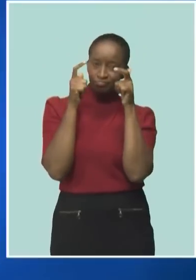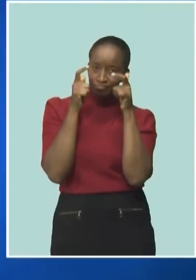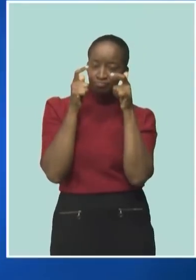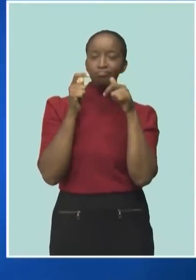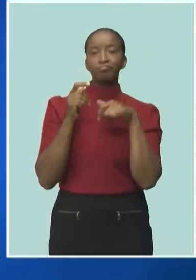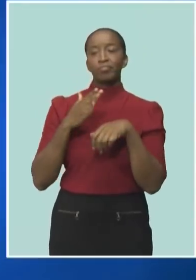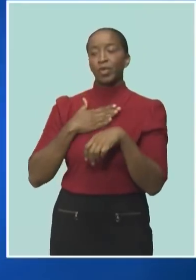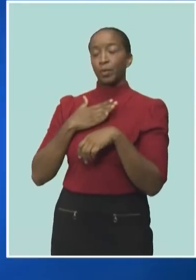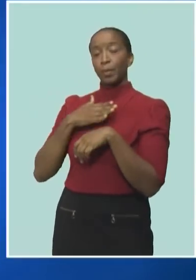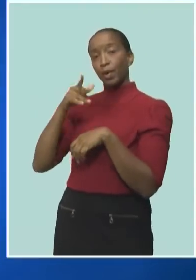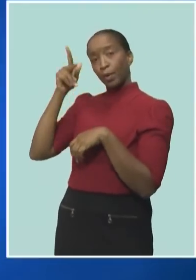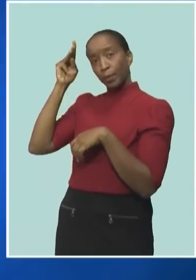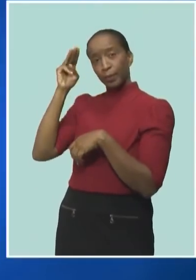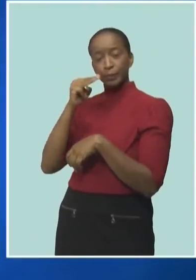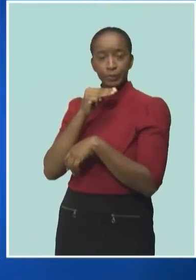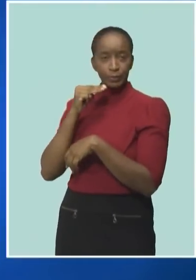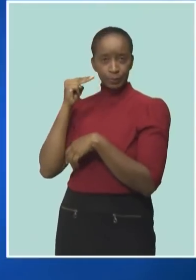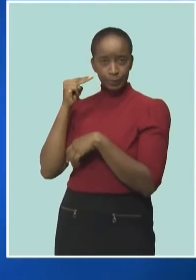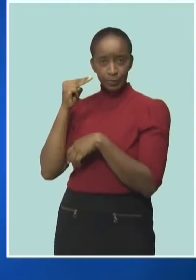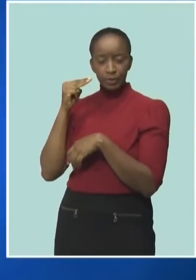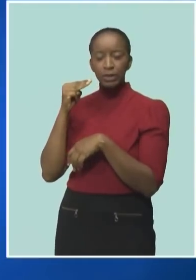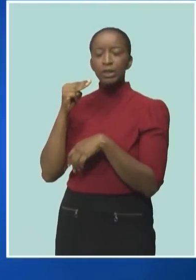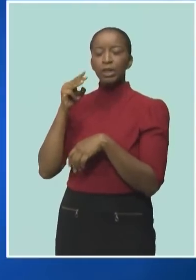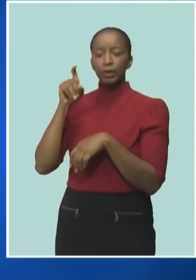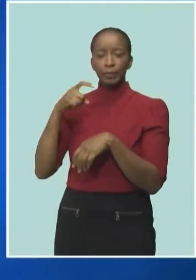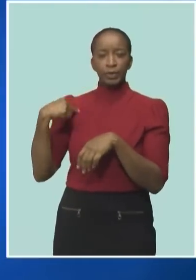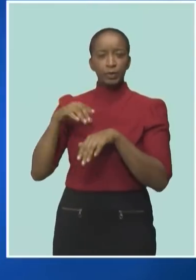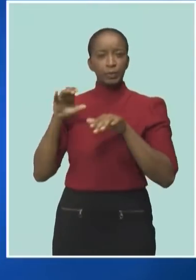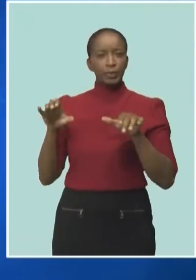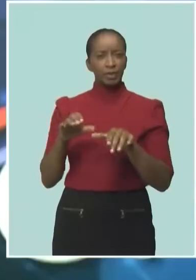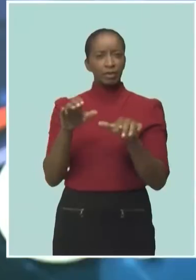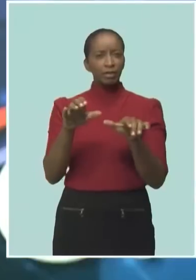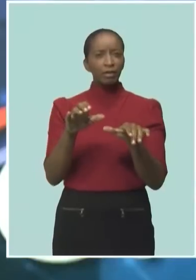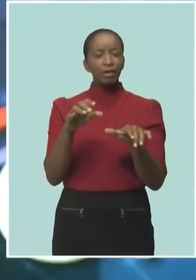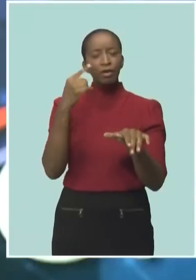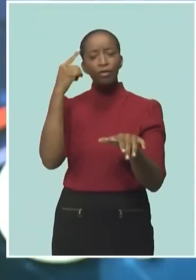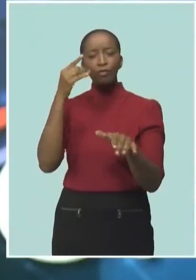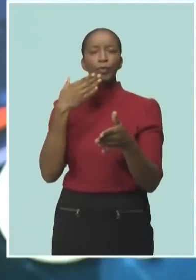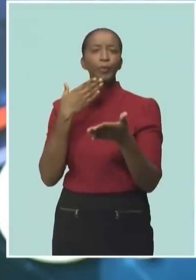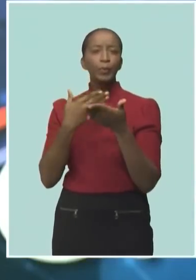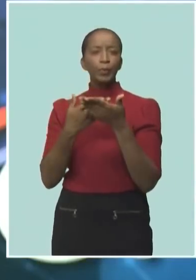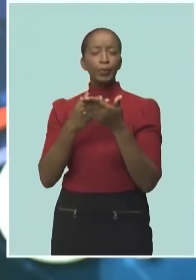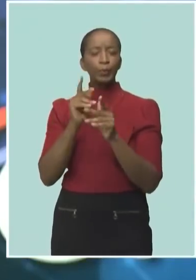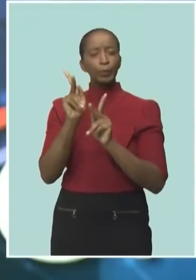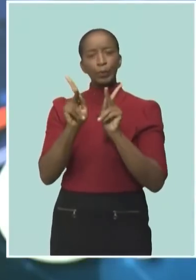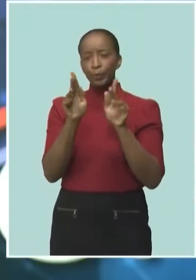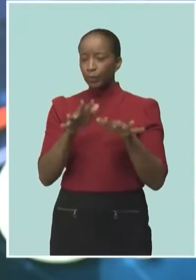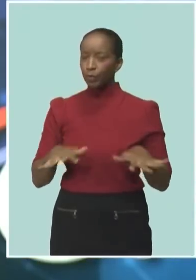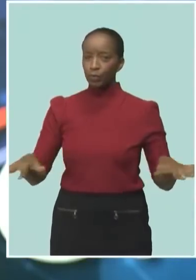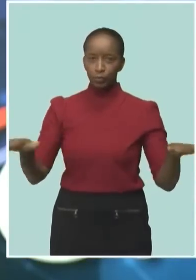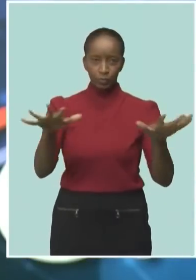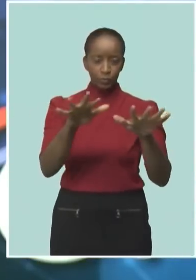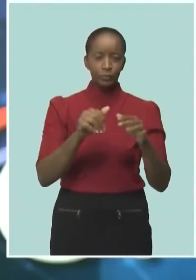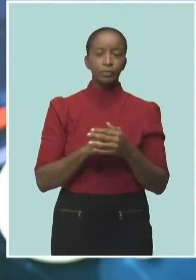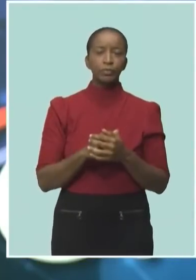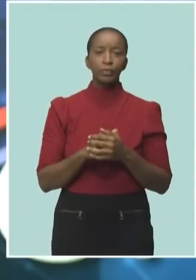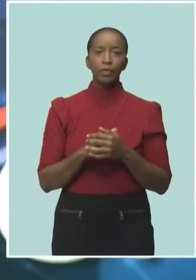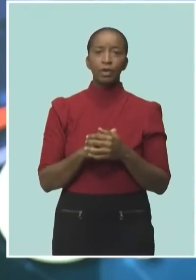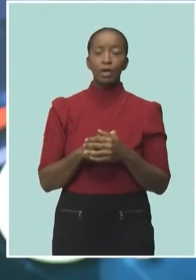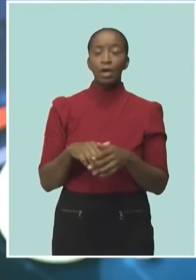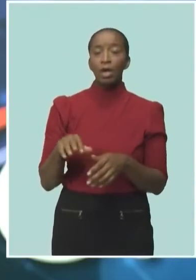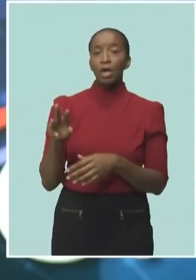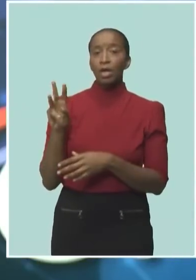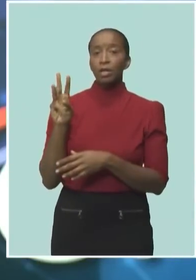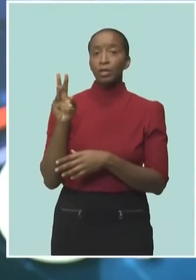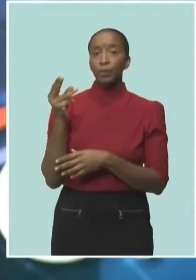act with global moral responsibility. WHO Executive Director Dr. Tedros